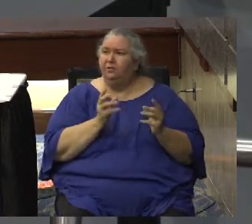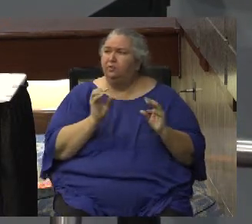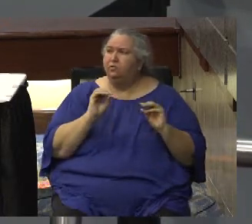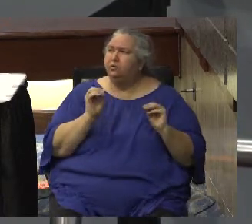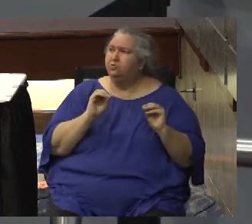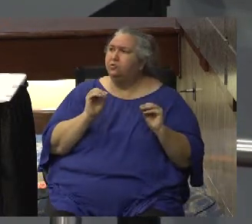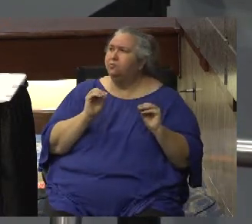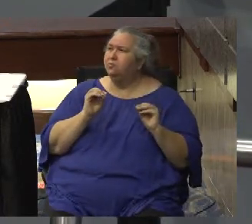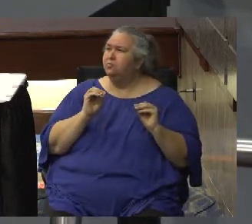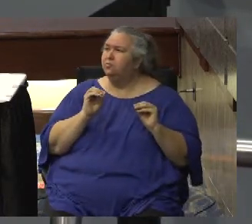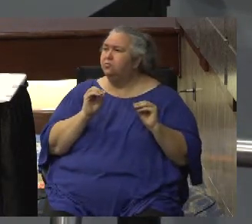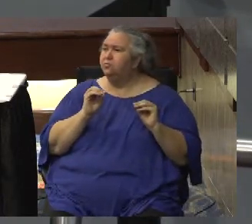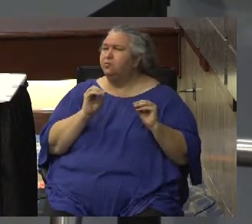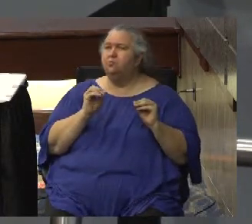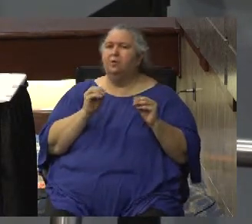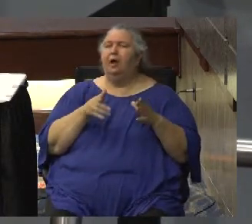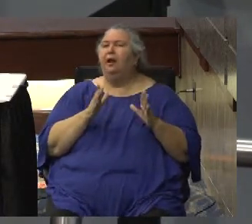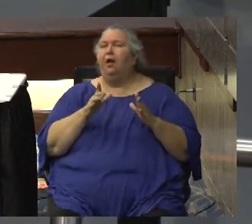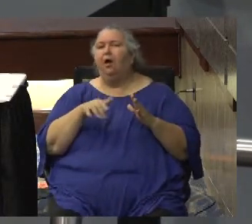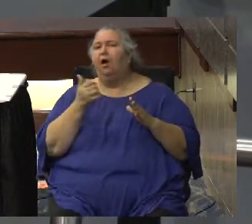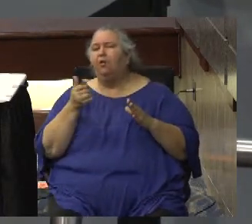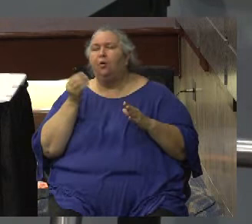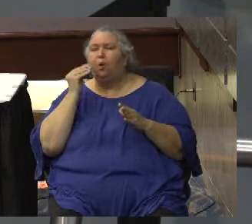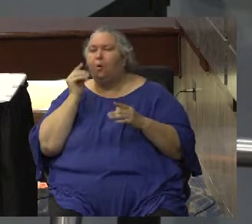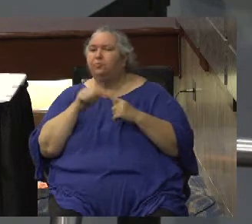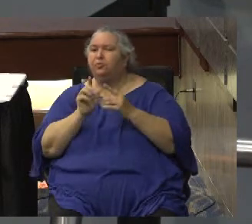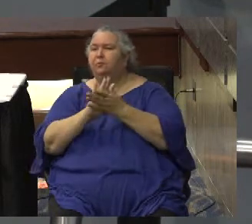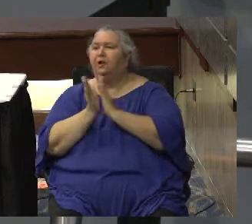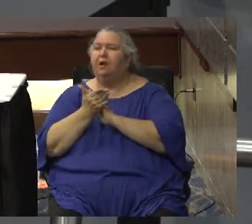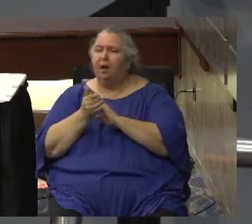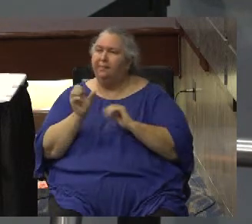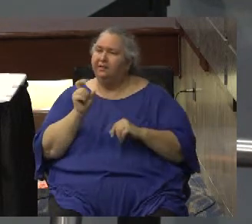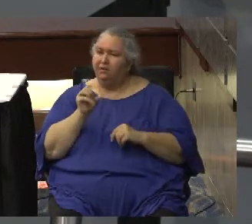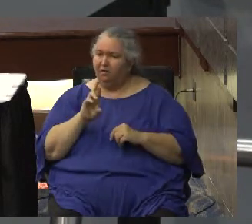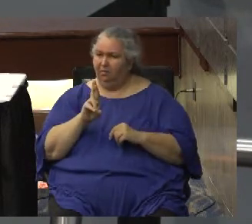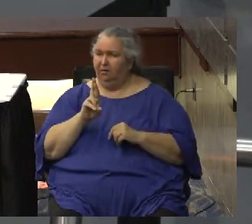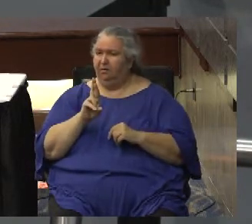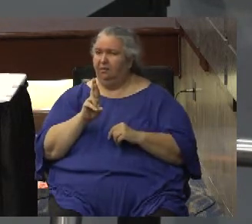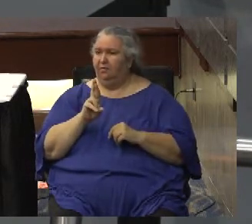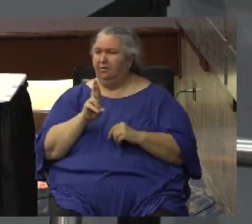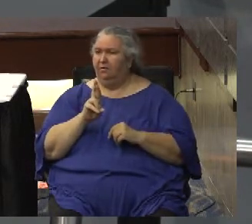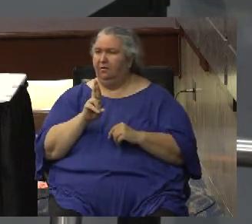to allow another home to be turned into a short-term rental.